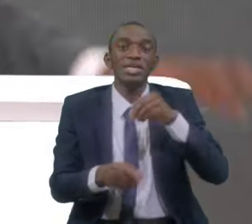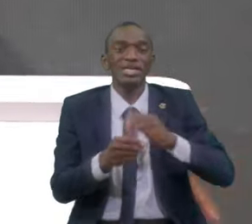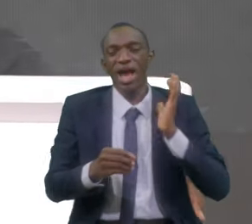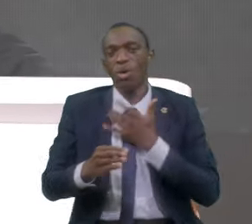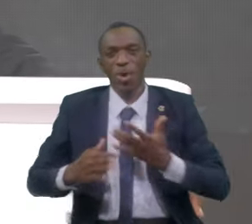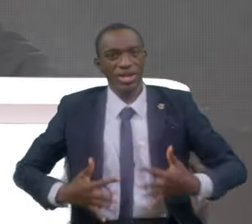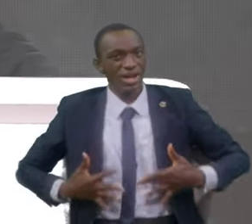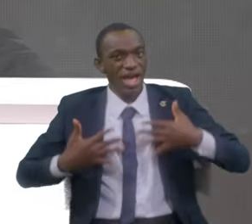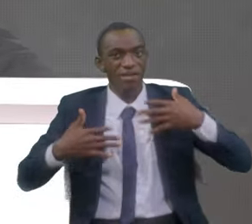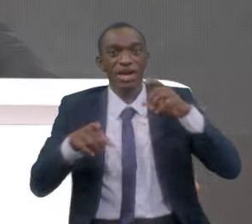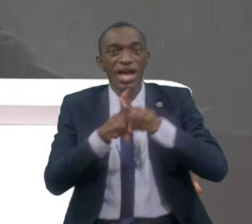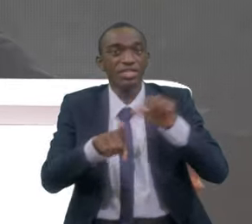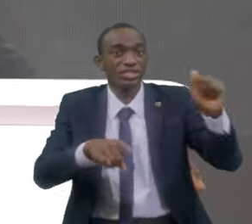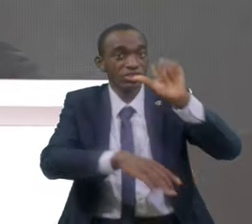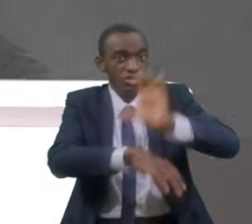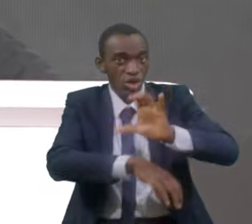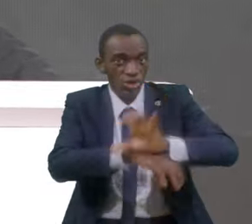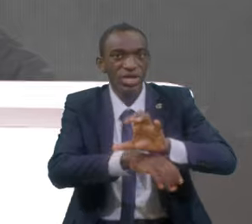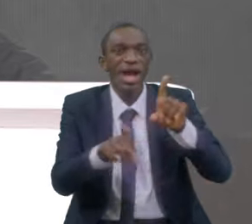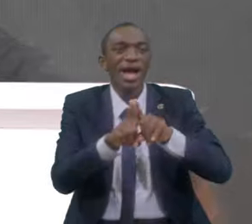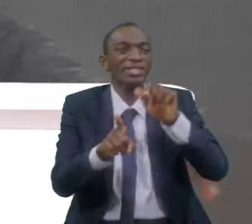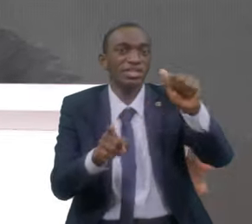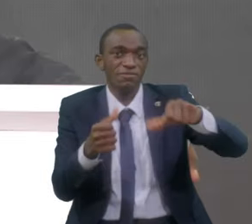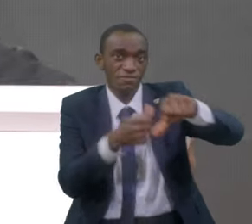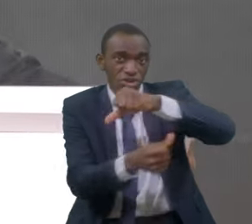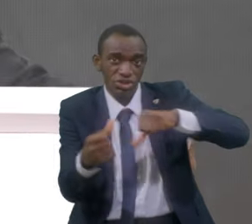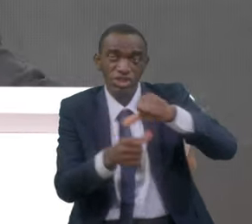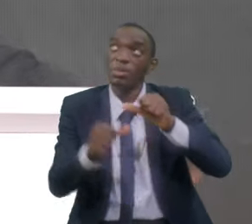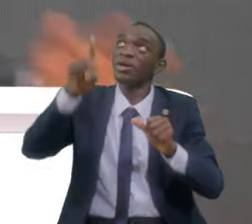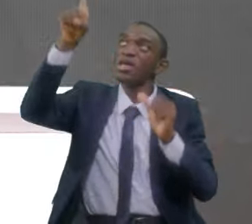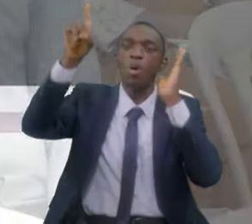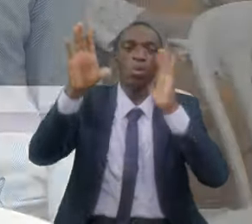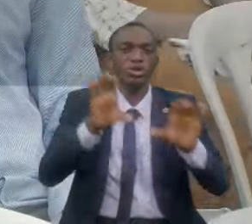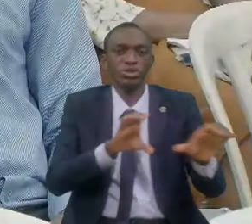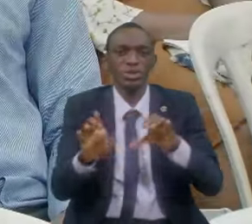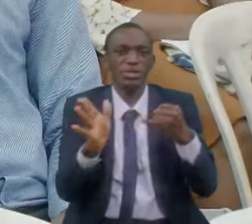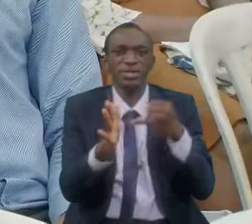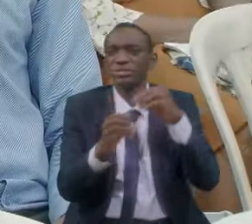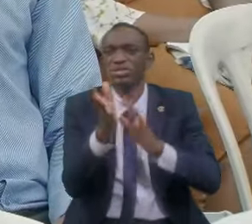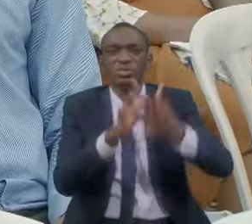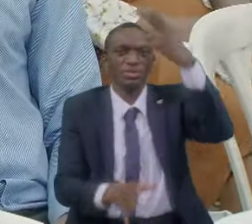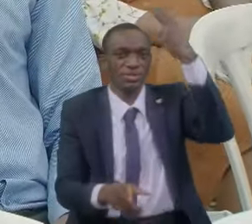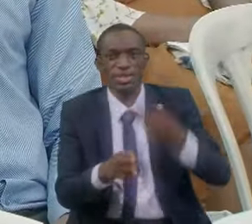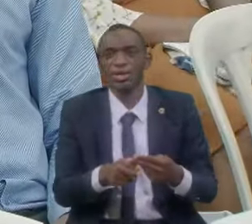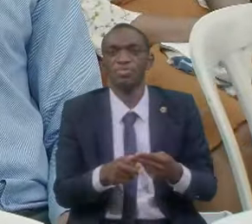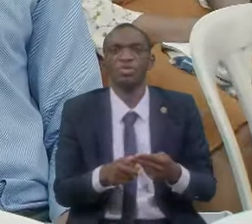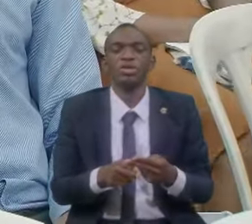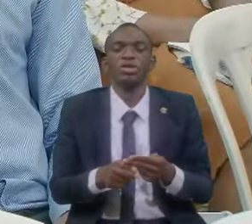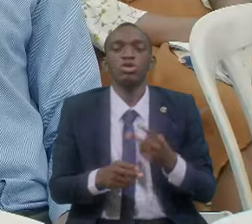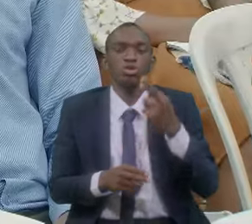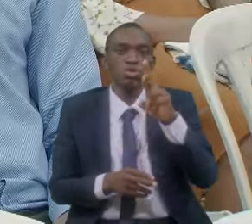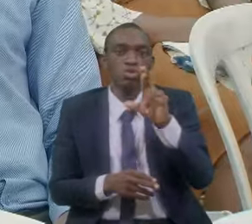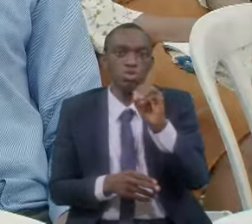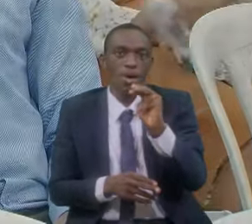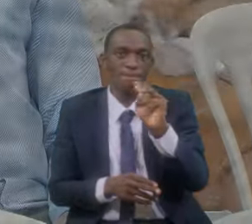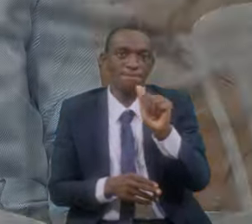lives as a church, as a fellowship, he will do it in Jesus' name. Romans chapter 8,